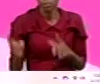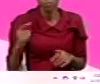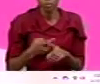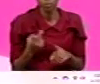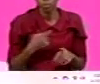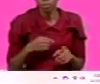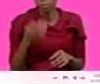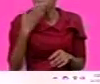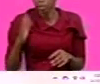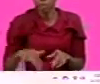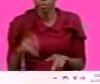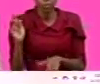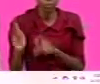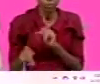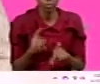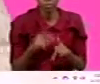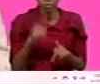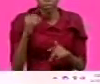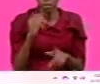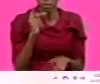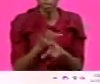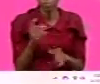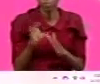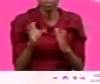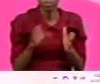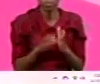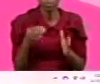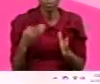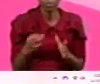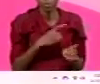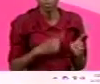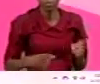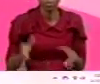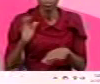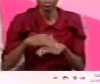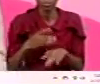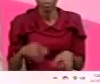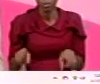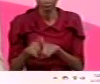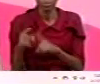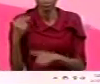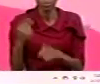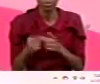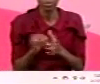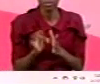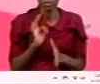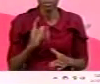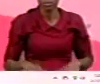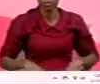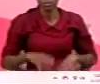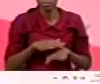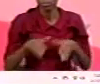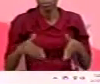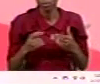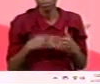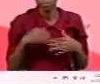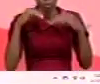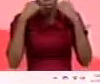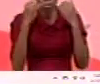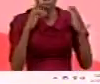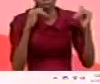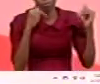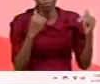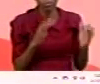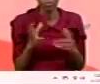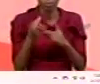live, and let me not be ashamed of my hope. Hold thou me up, and I shall be saved, and I will have respect unto thy statutes continually. Thou hast